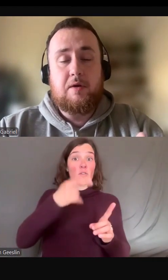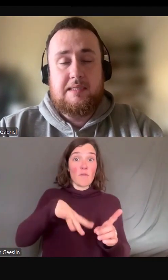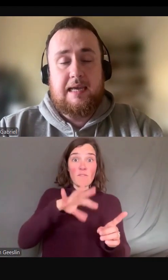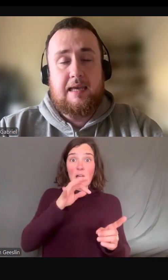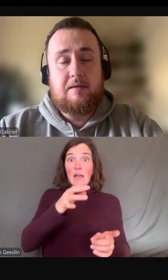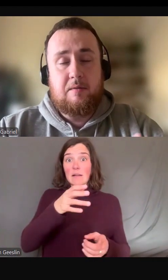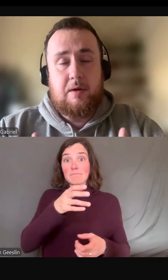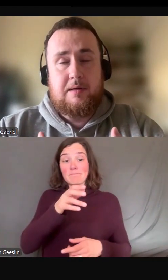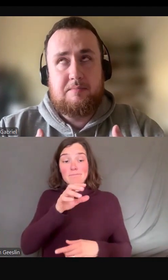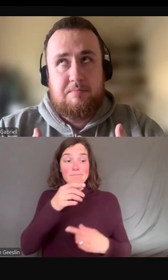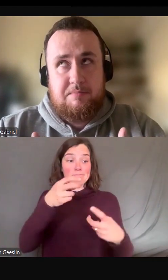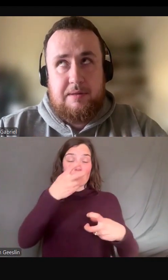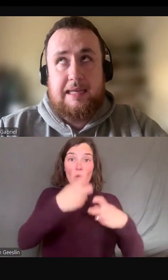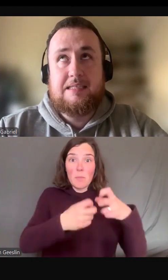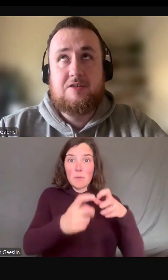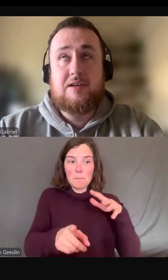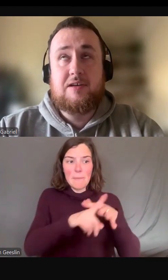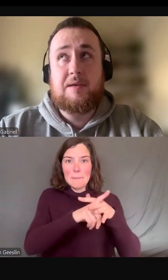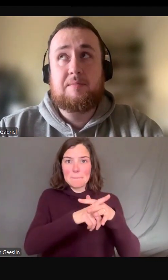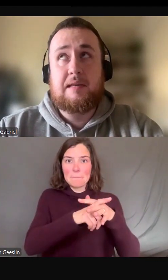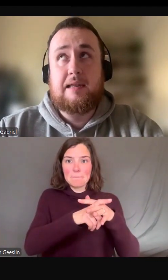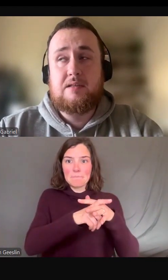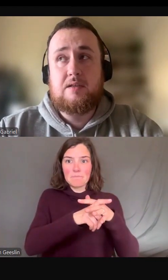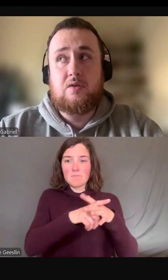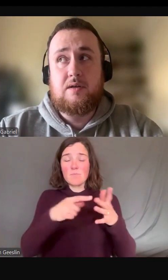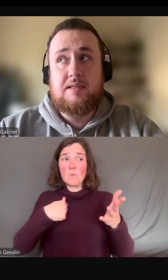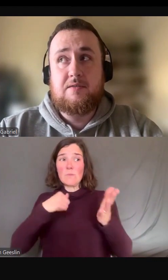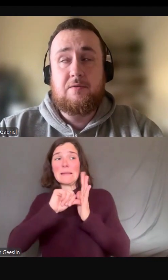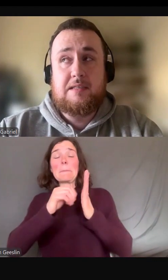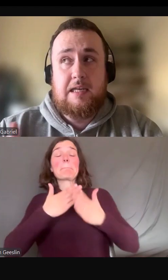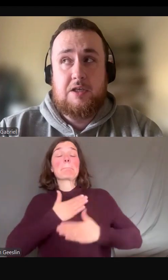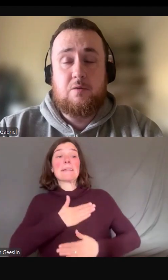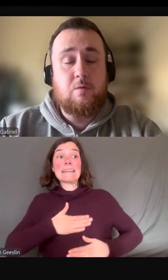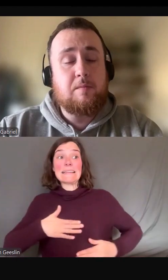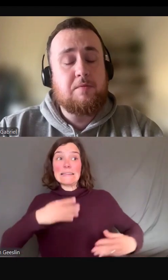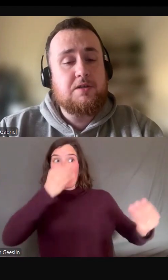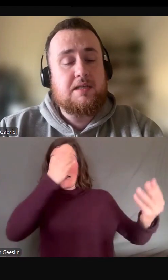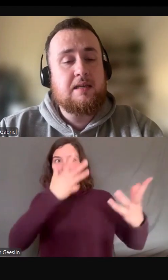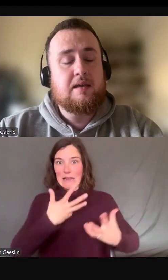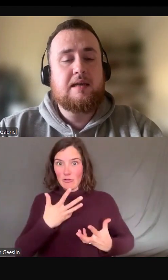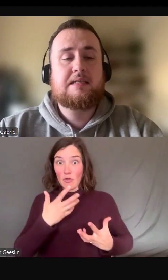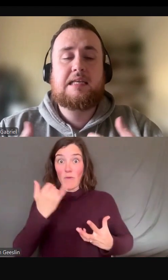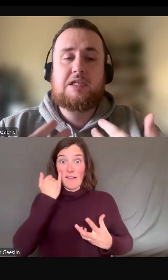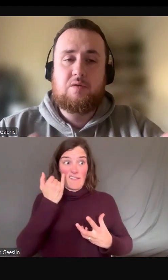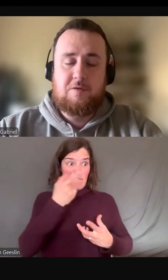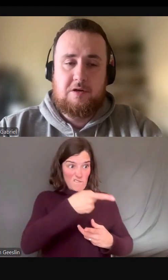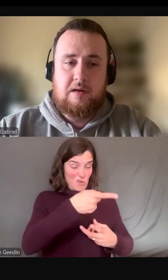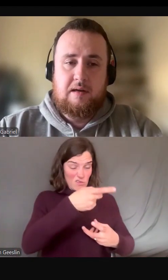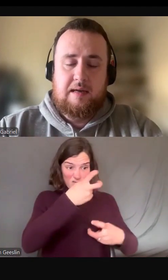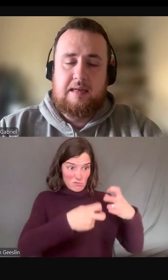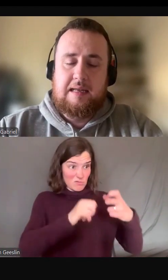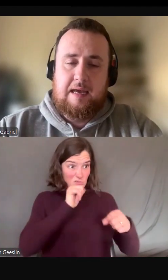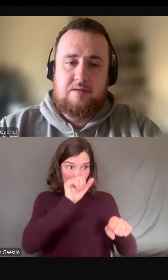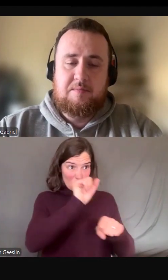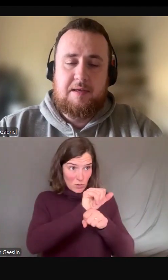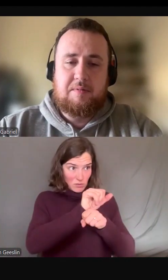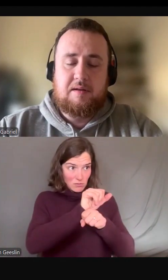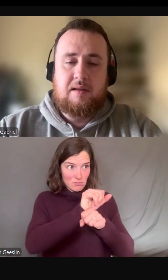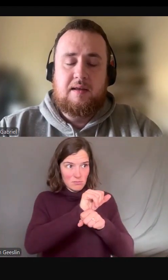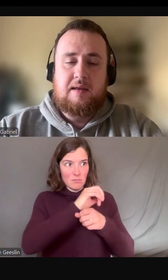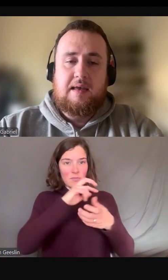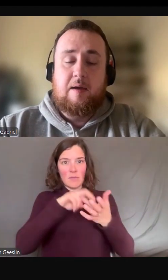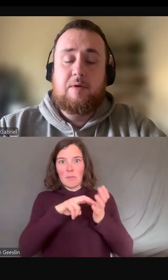we always please stress to people, let us know, because if it's an issue for one person, it's an issue for 1,000